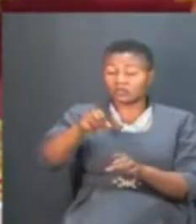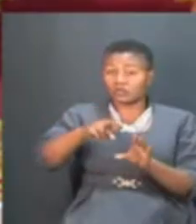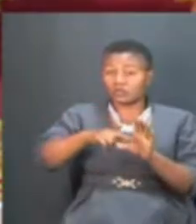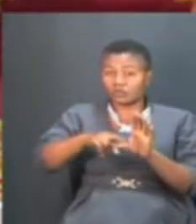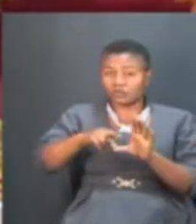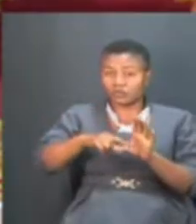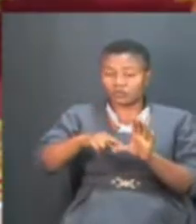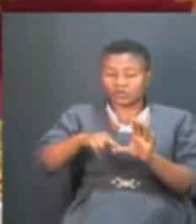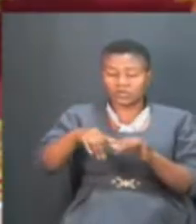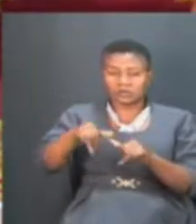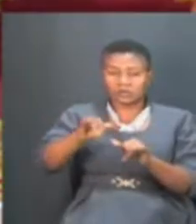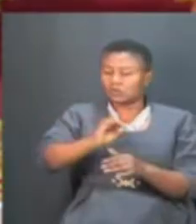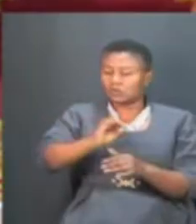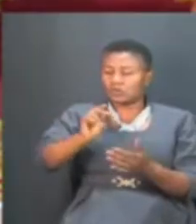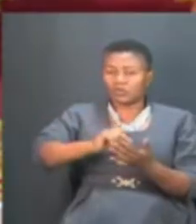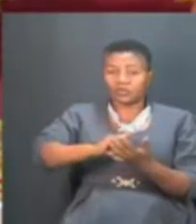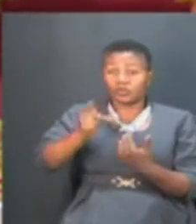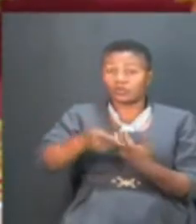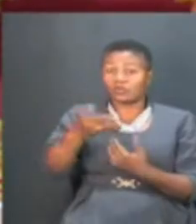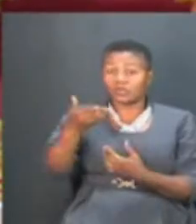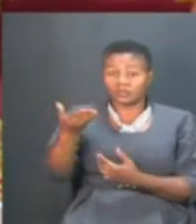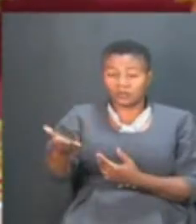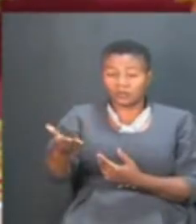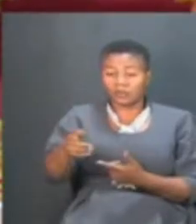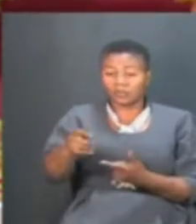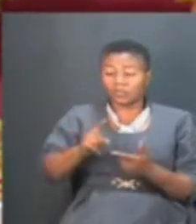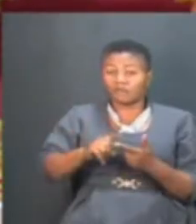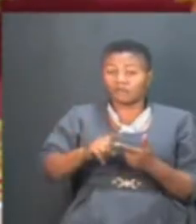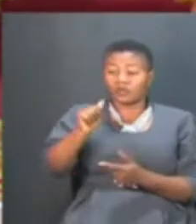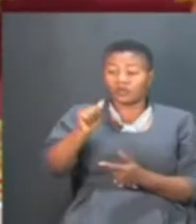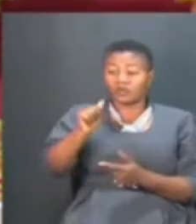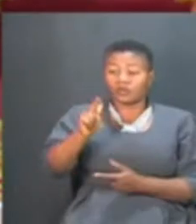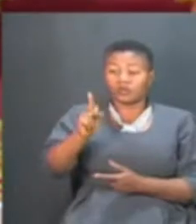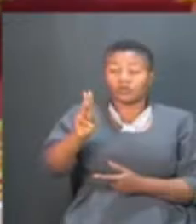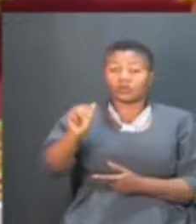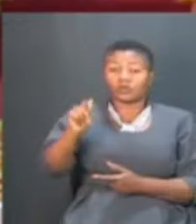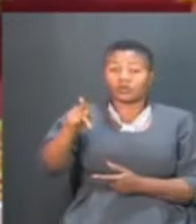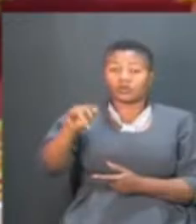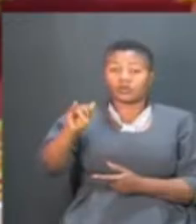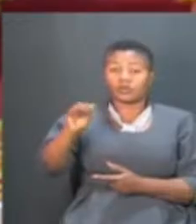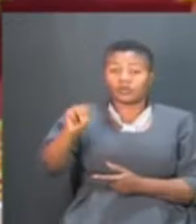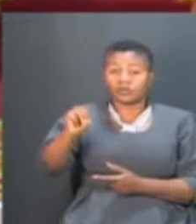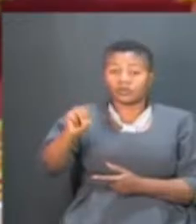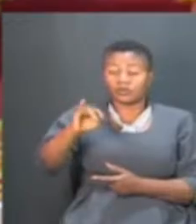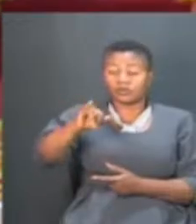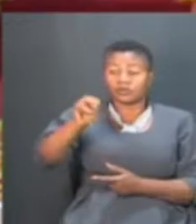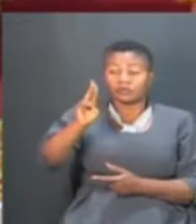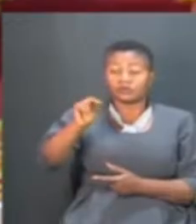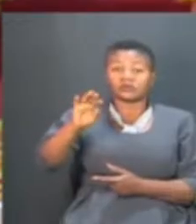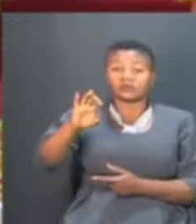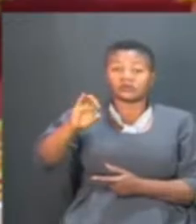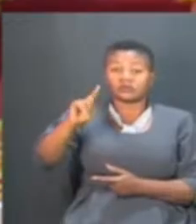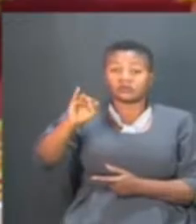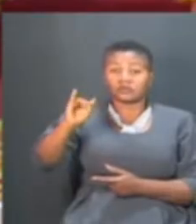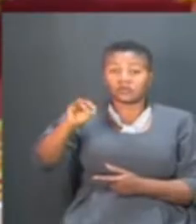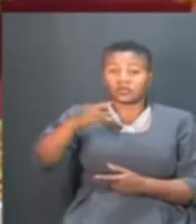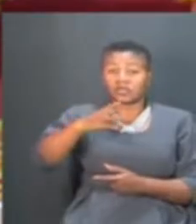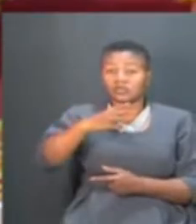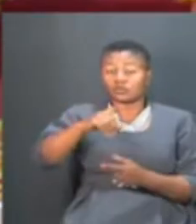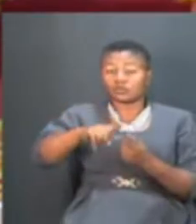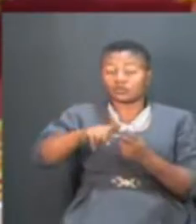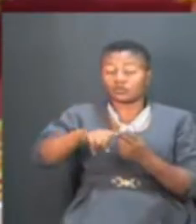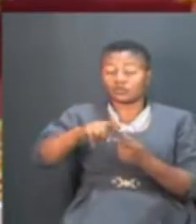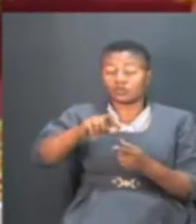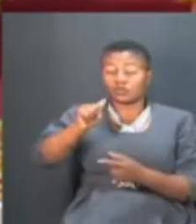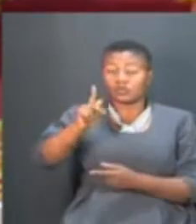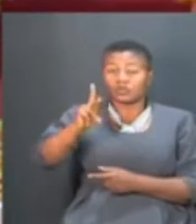are no programs on this road. The second one, Ekriapim Junction to Ekriapim Road, is also in the same